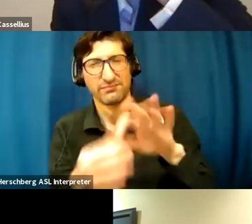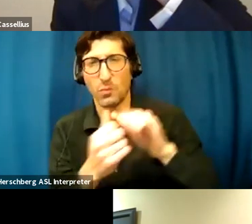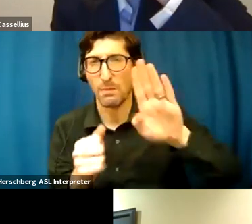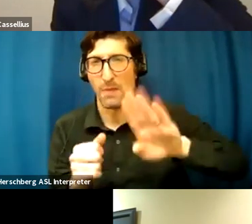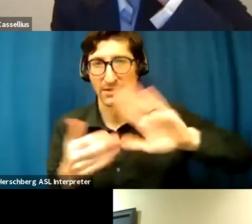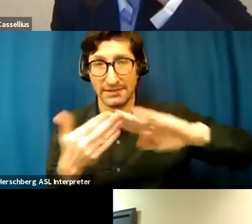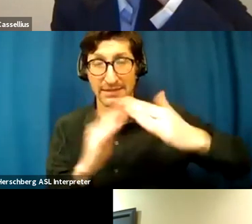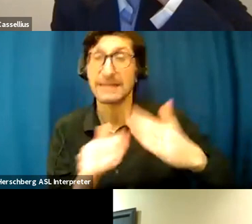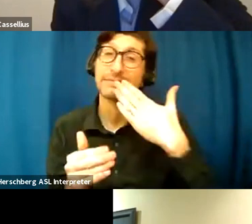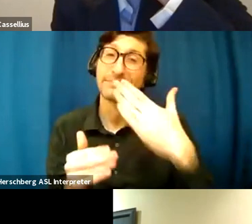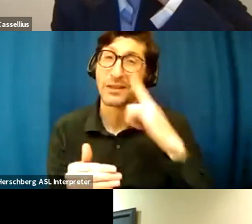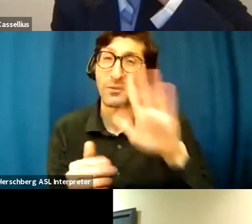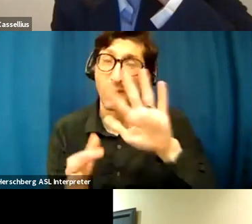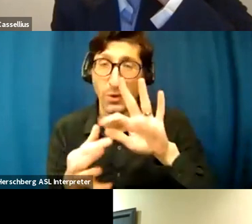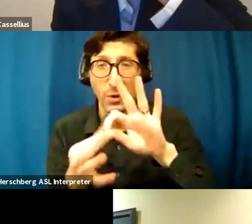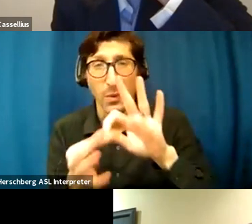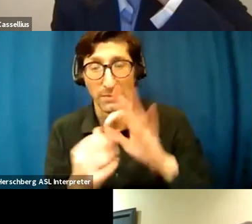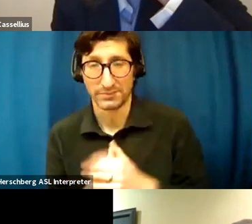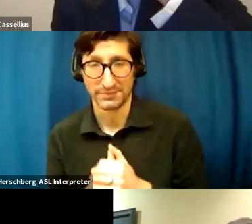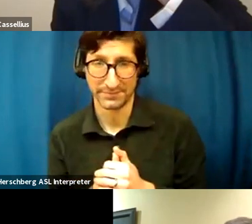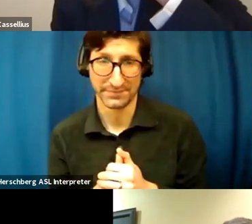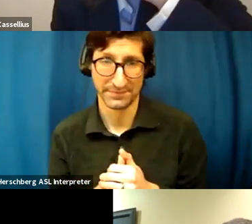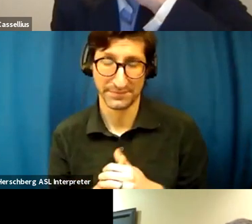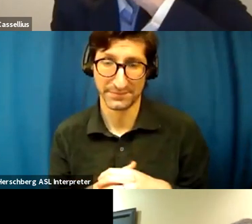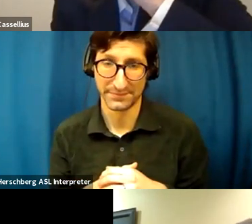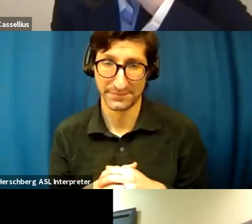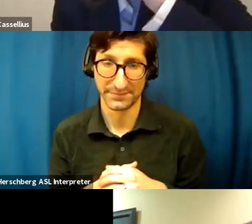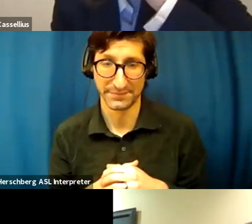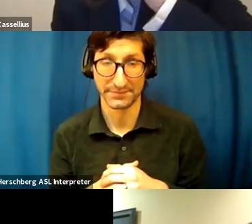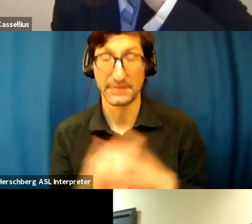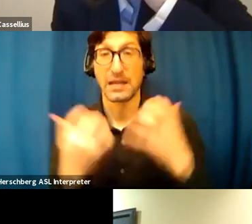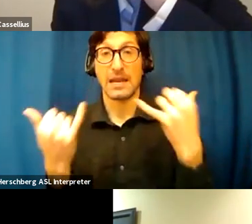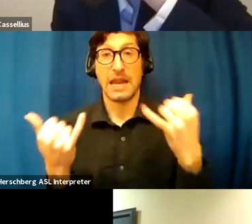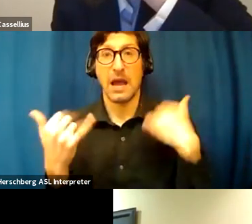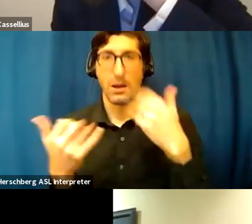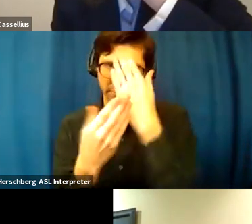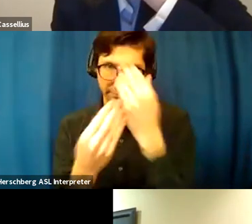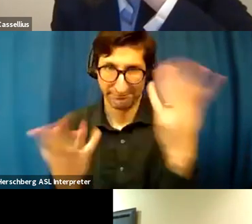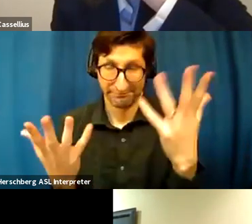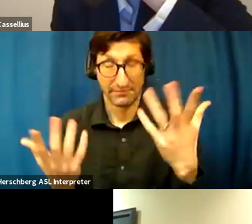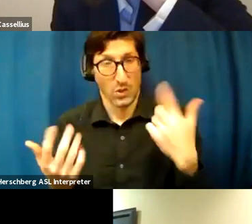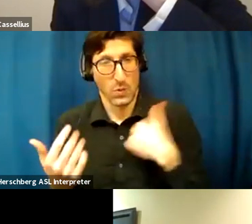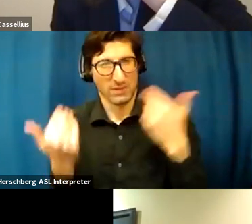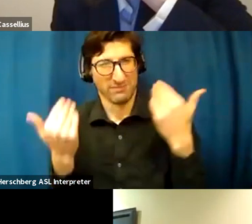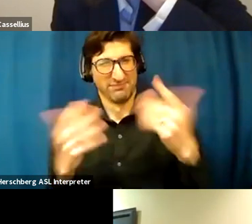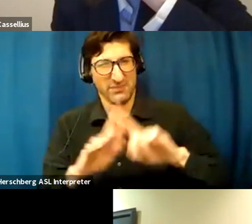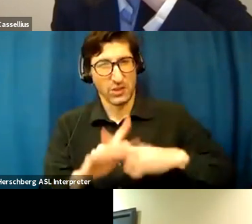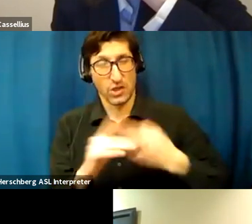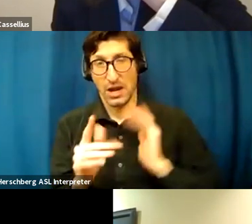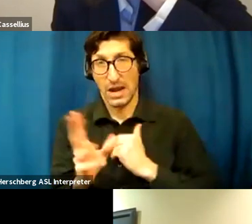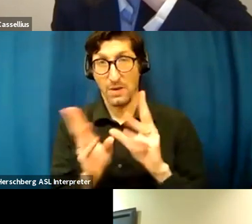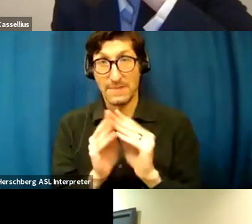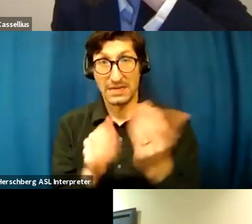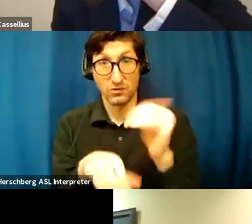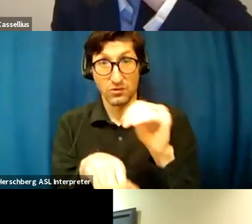cooperation. I just wanted to let everyone know that as we begin our meeting this evening,